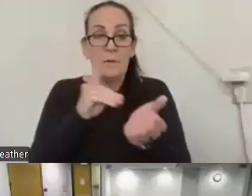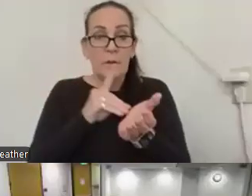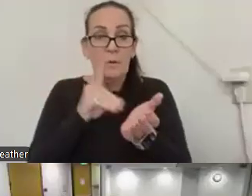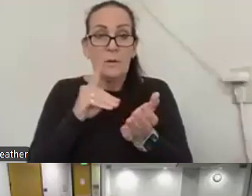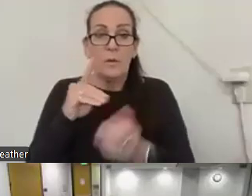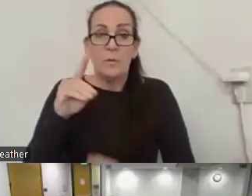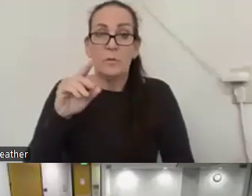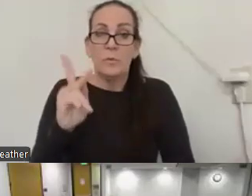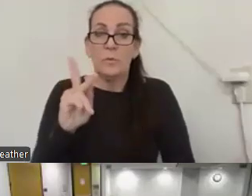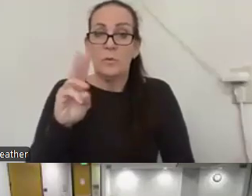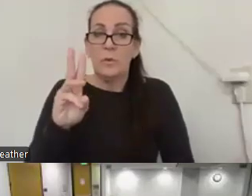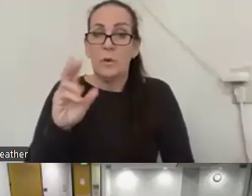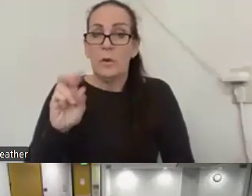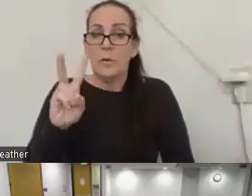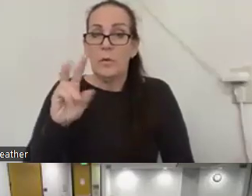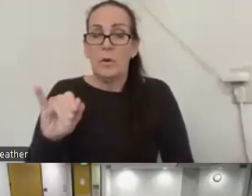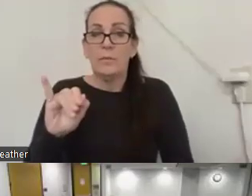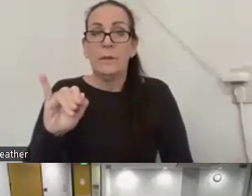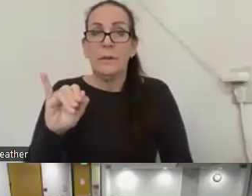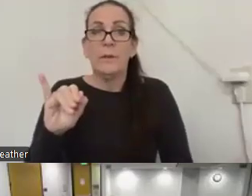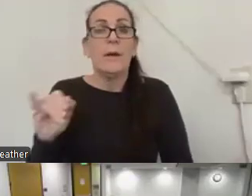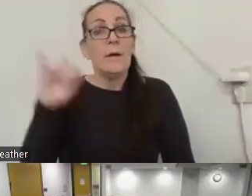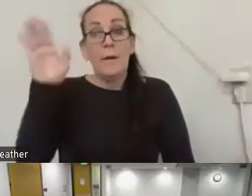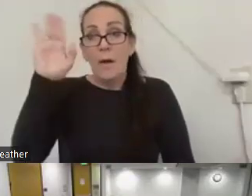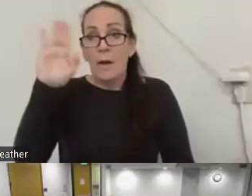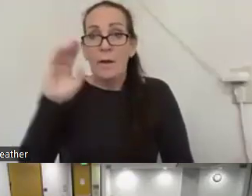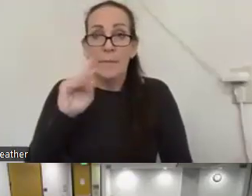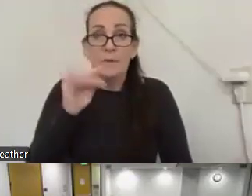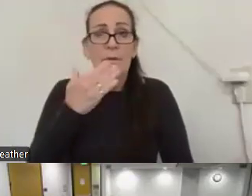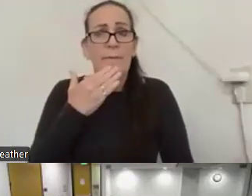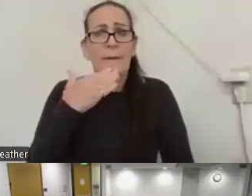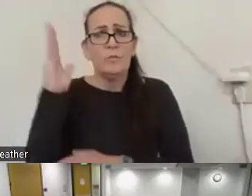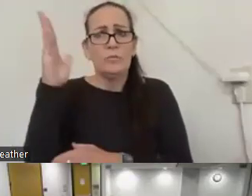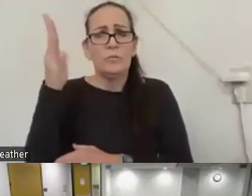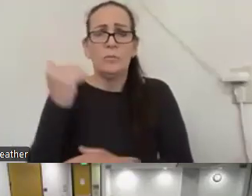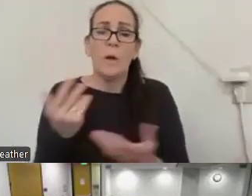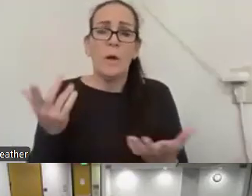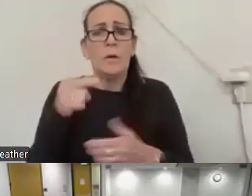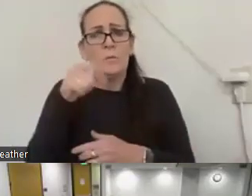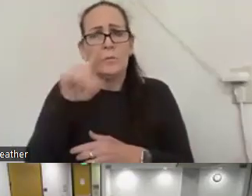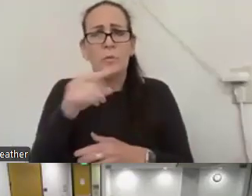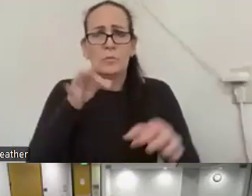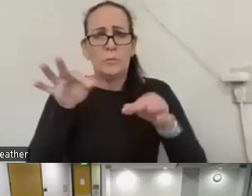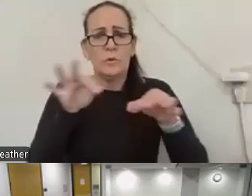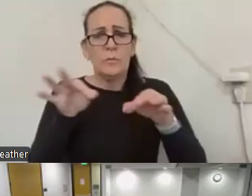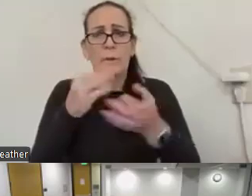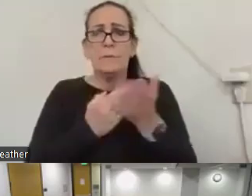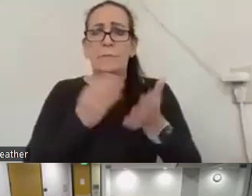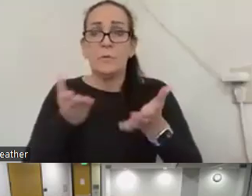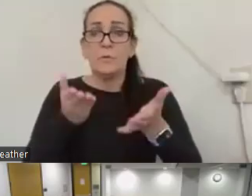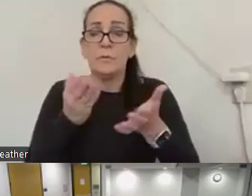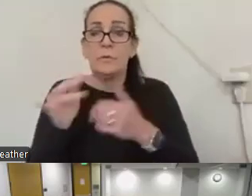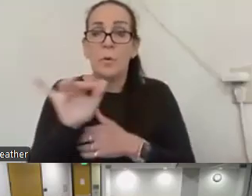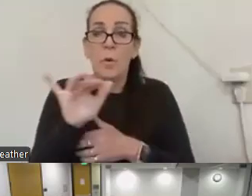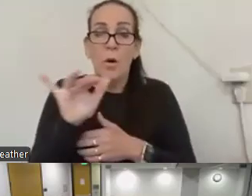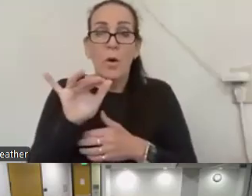please. Thank you. Hi, Michelle. Thanks for your presentation. Yeah, so you mentioned that, there's some of the services you outsource to other